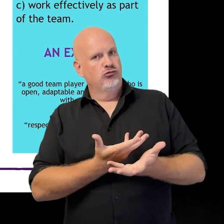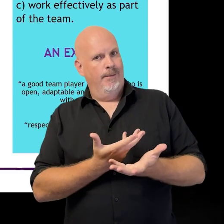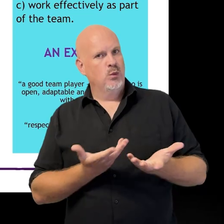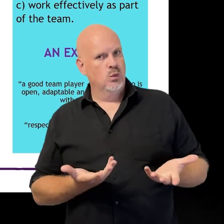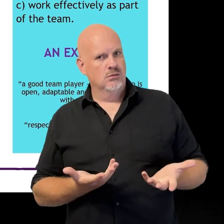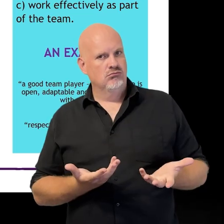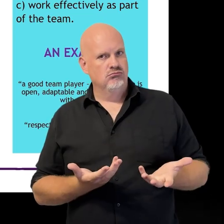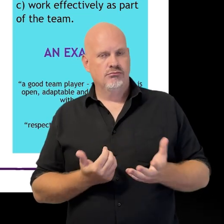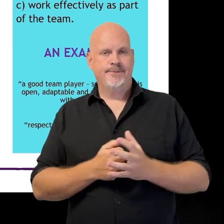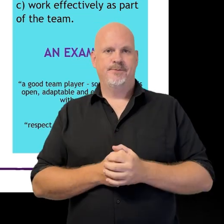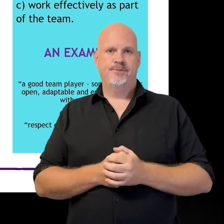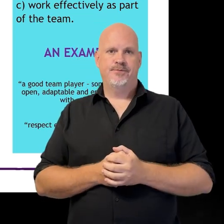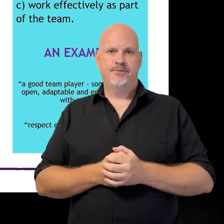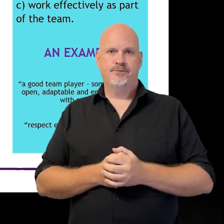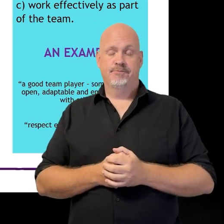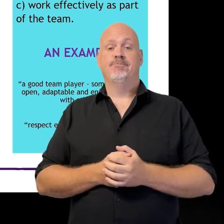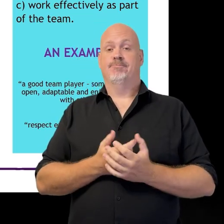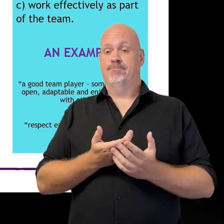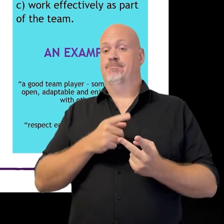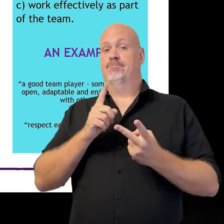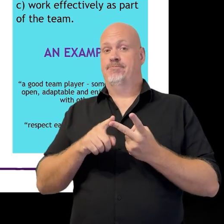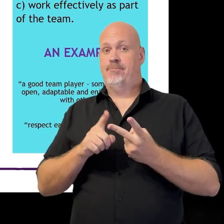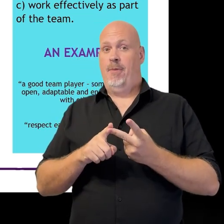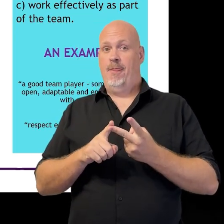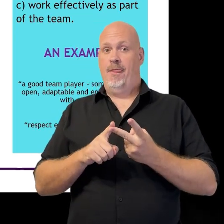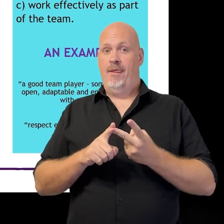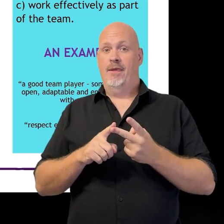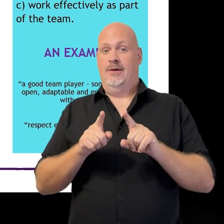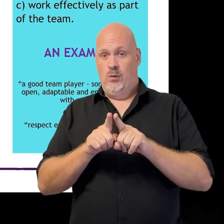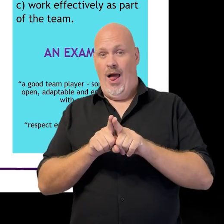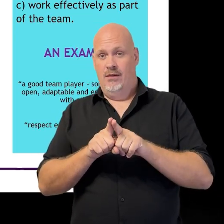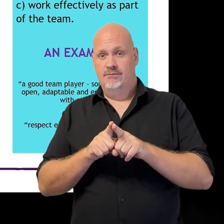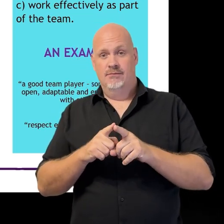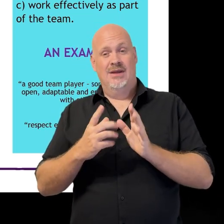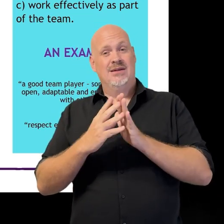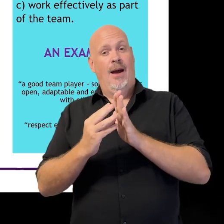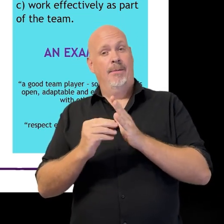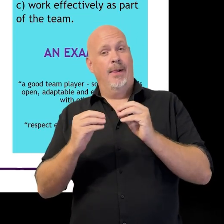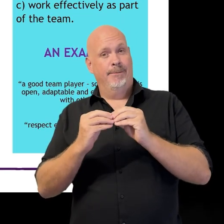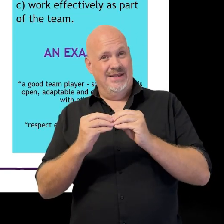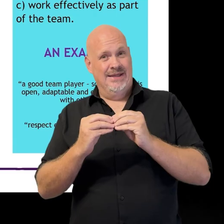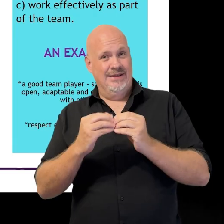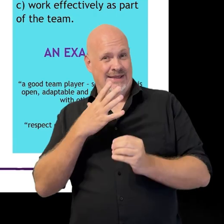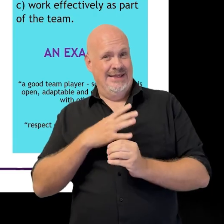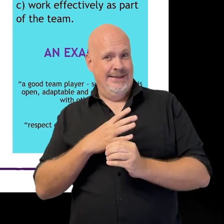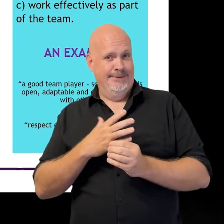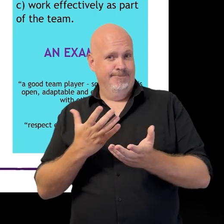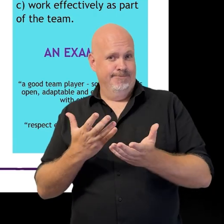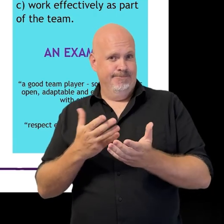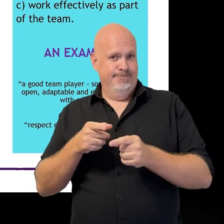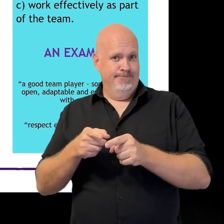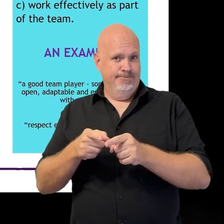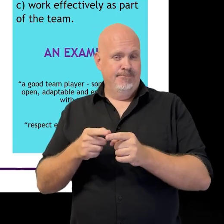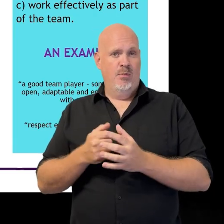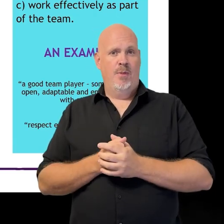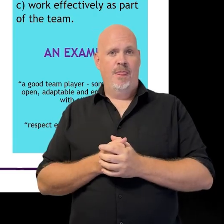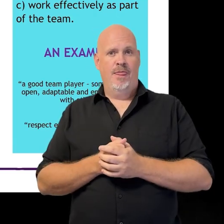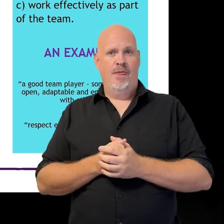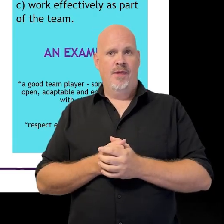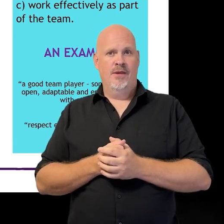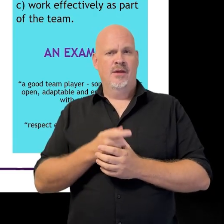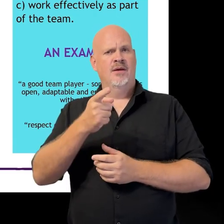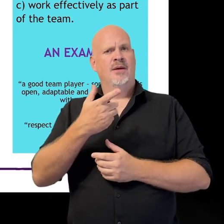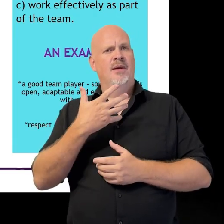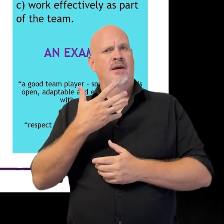those values that Novascare has stated. Novascare said that their own values included honesty, kindness and